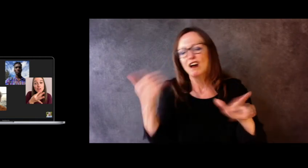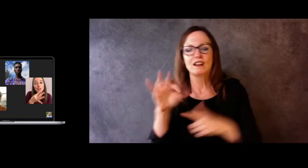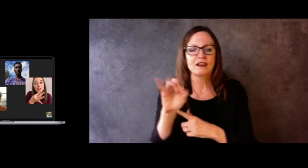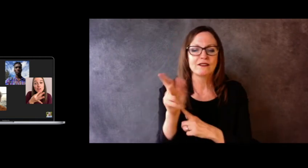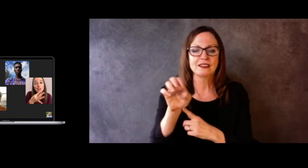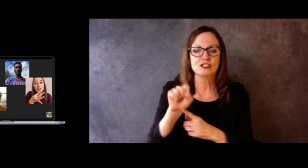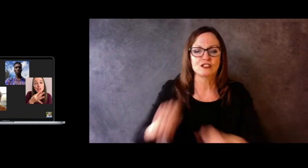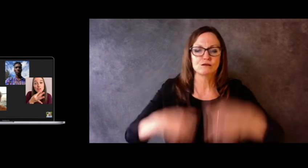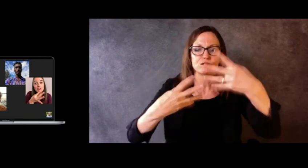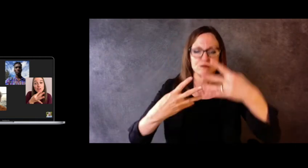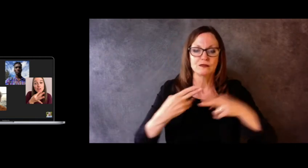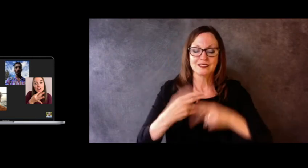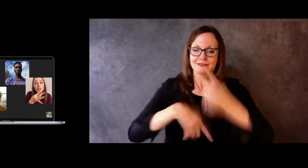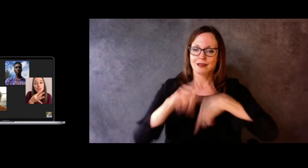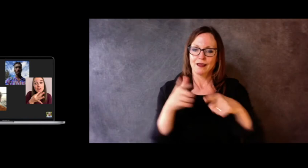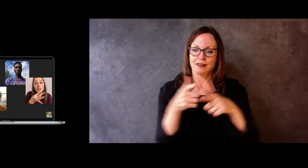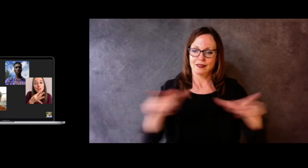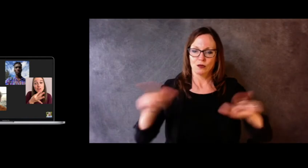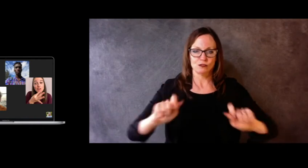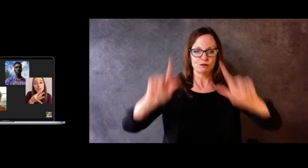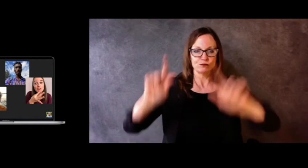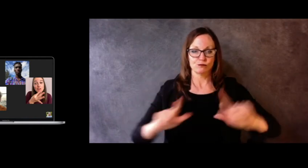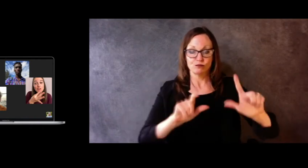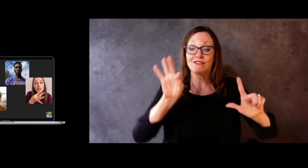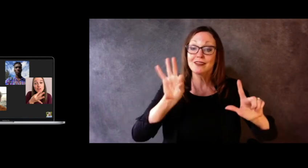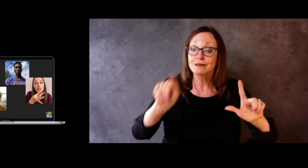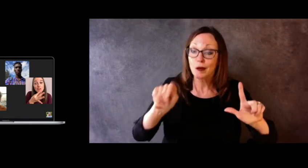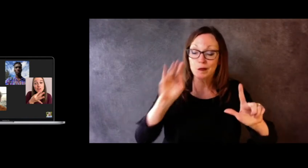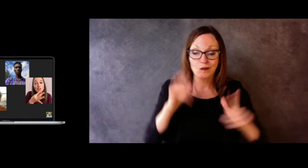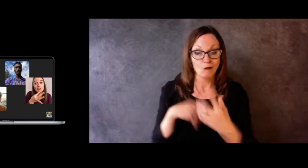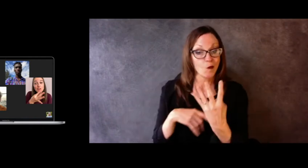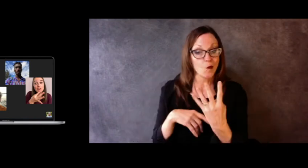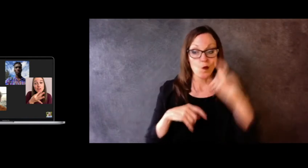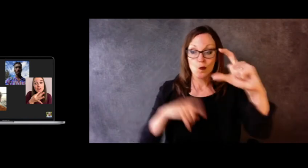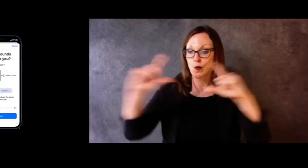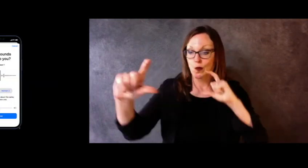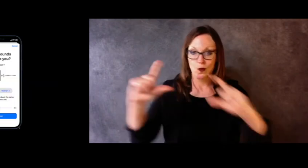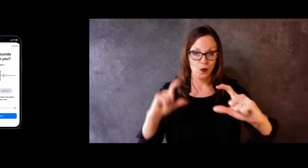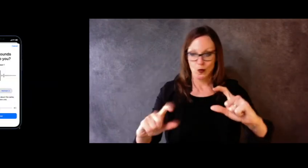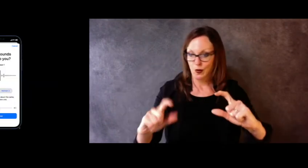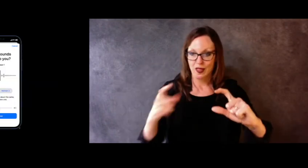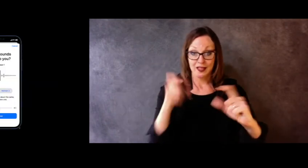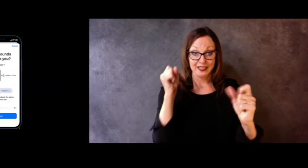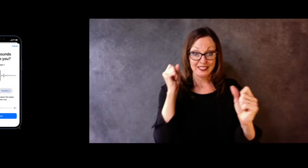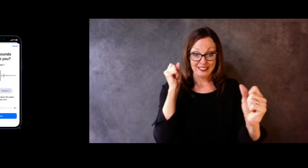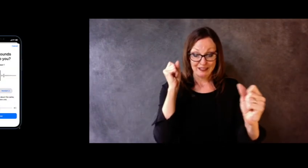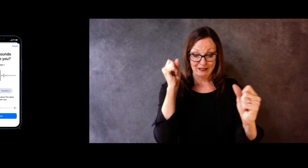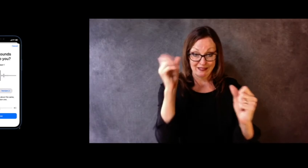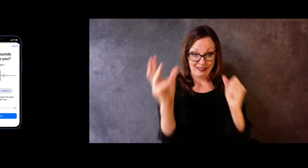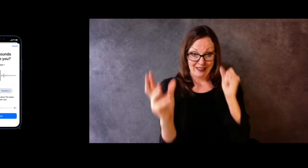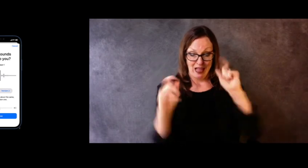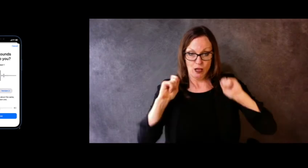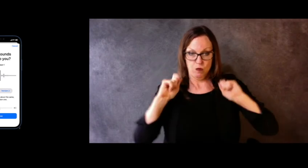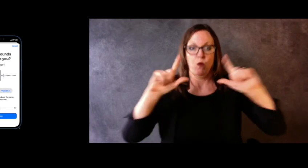FaceTime detects when you are using sign language in group FaceTime calls and will automatically make you prominent. Headphone